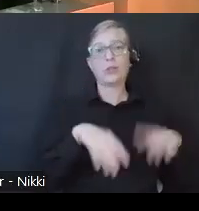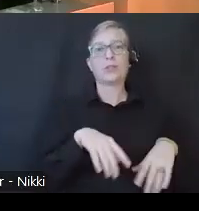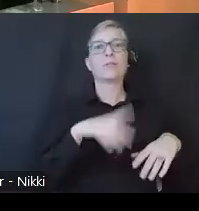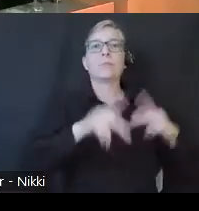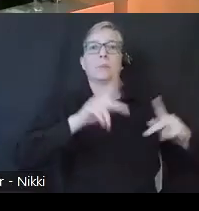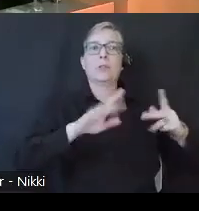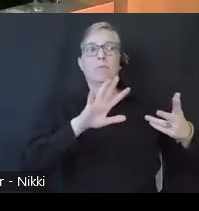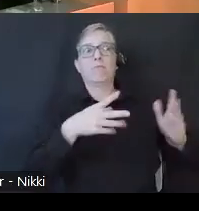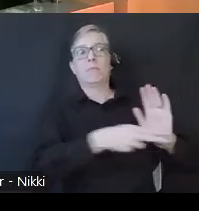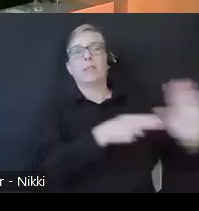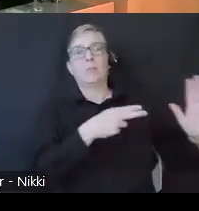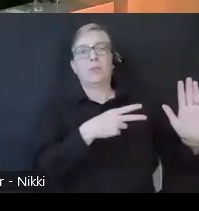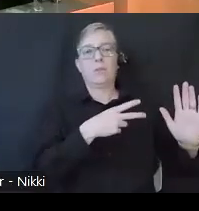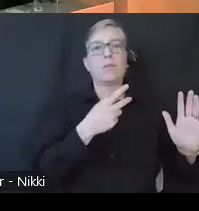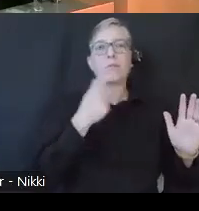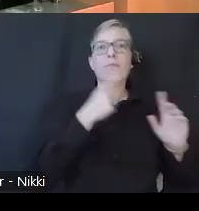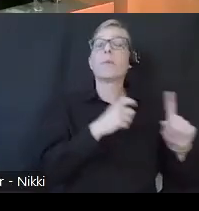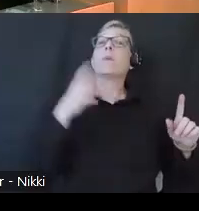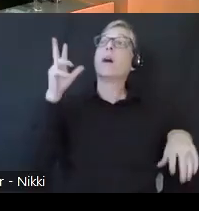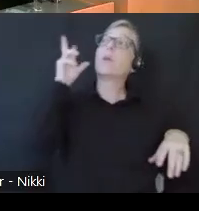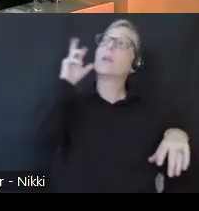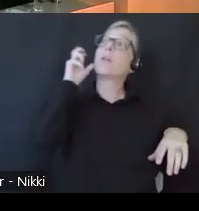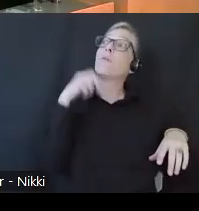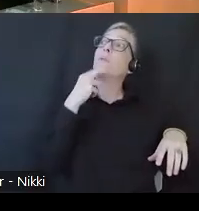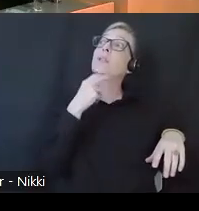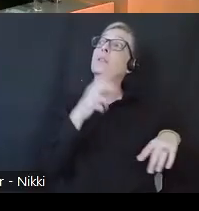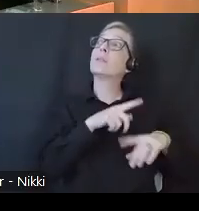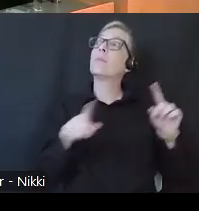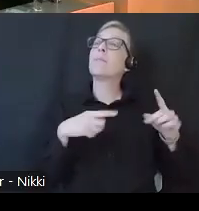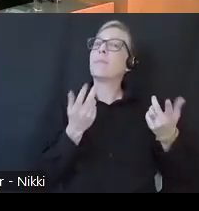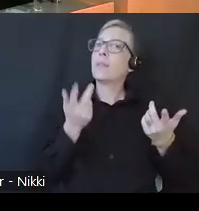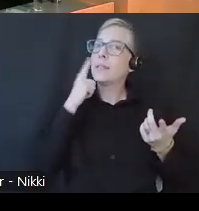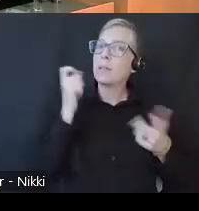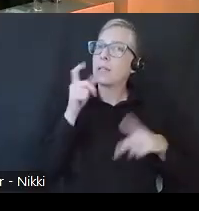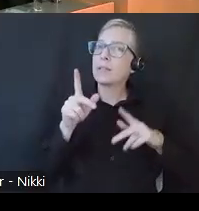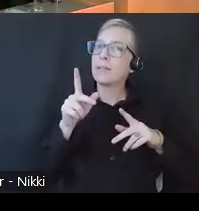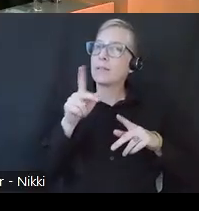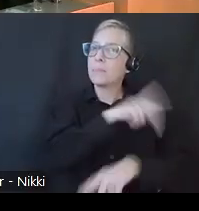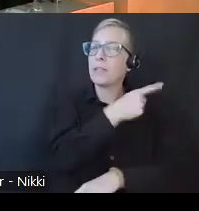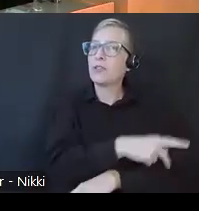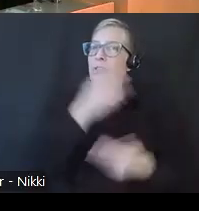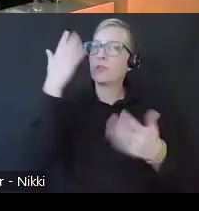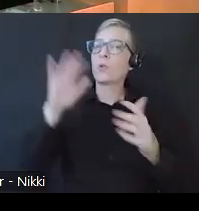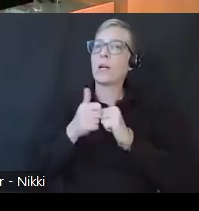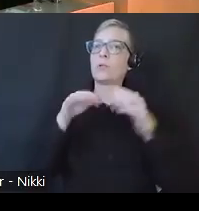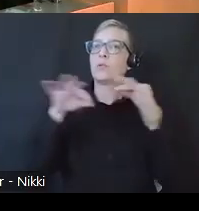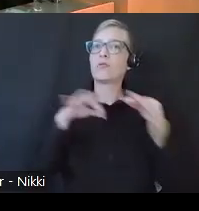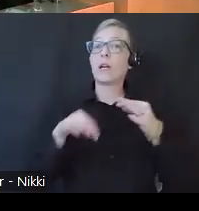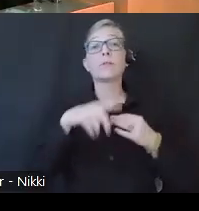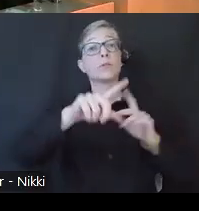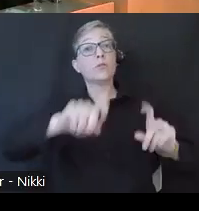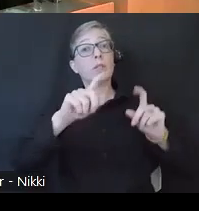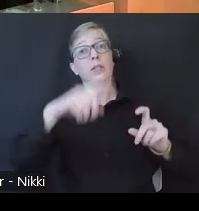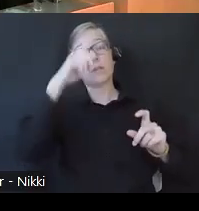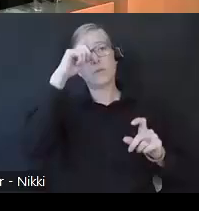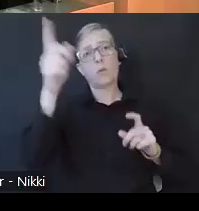that are really accounted for by structural dissociation that patients don't know how to describe. Do you also assess for dissociative symptoms in your studies, and